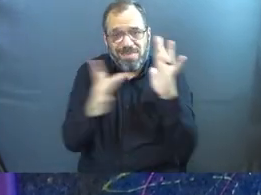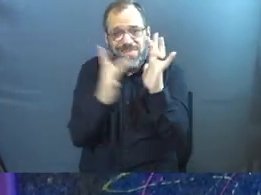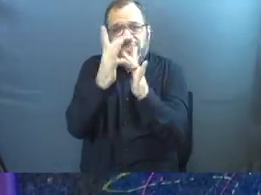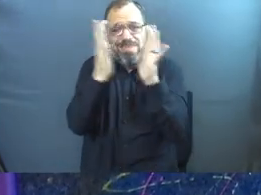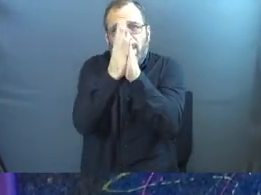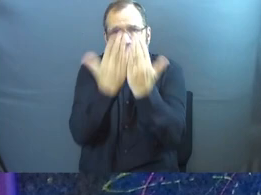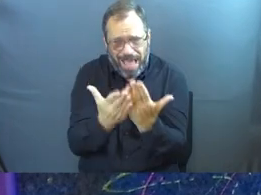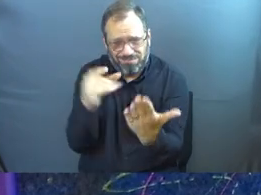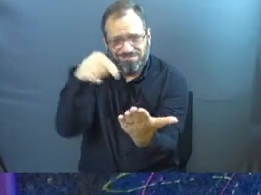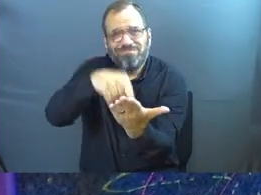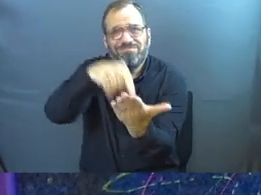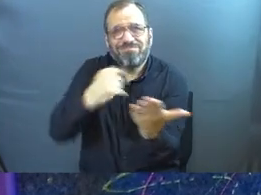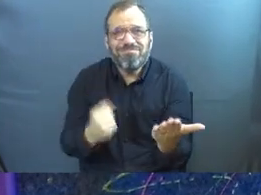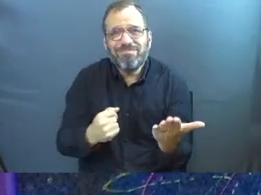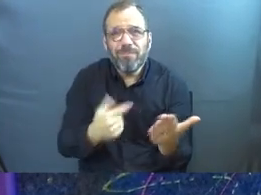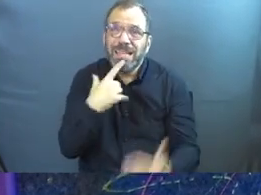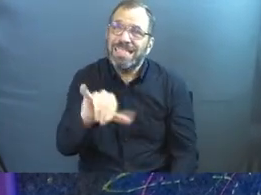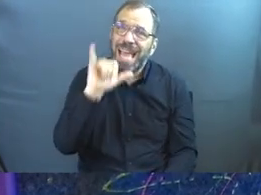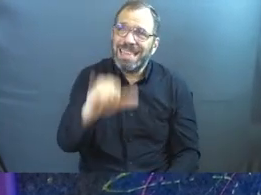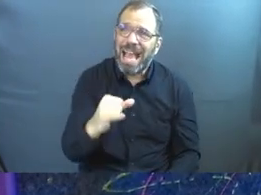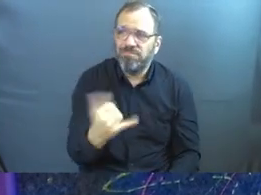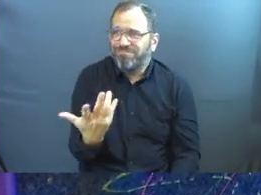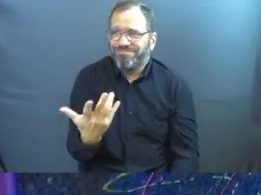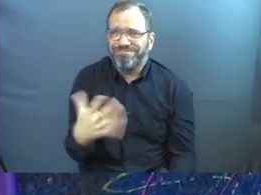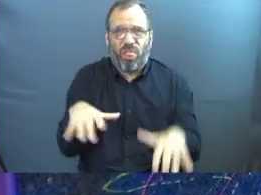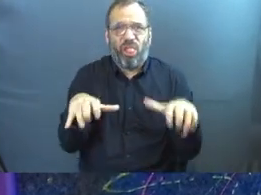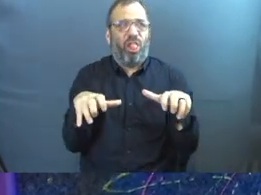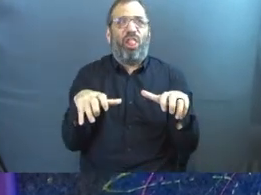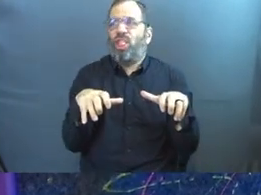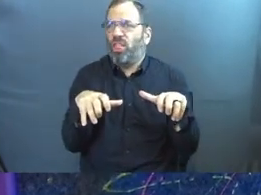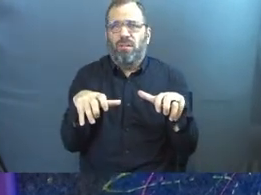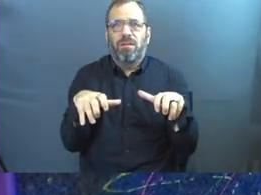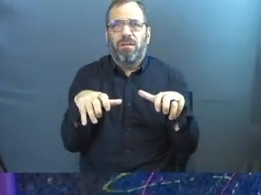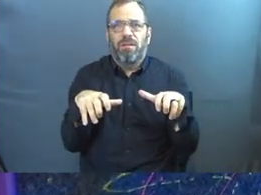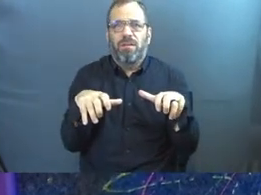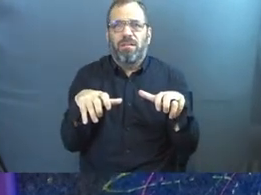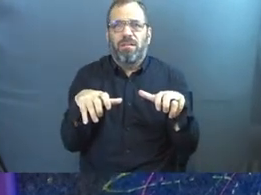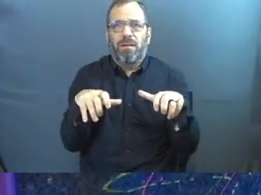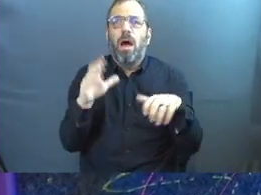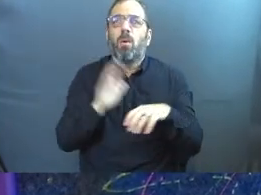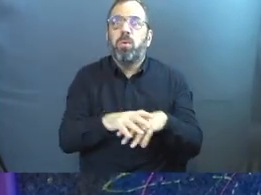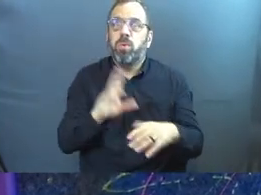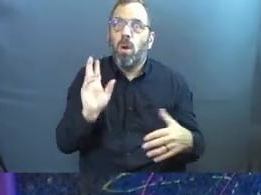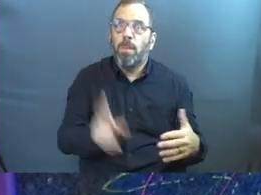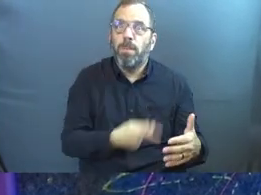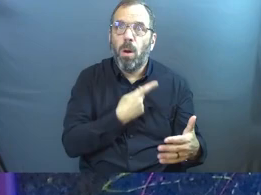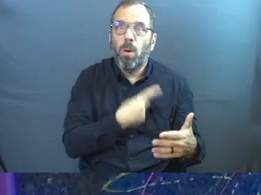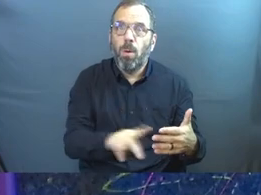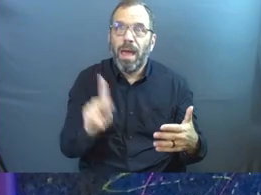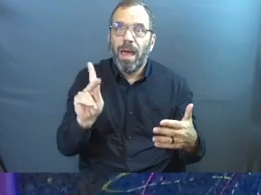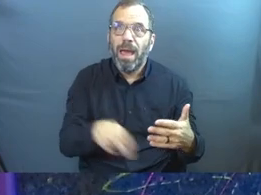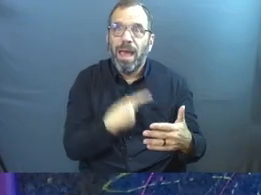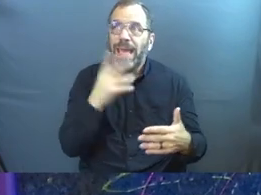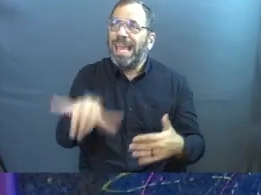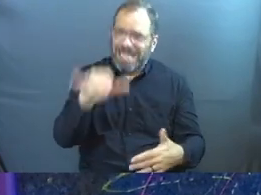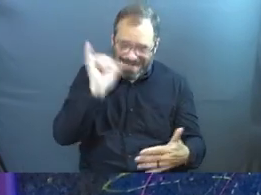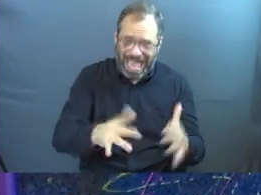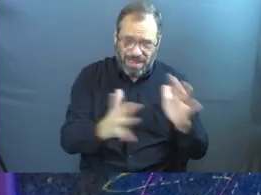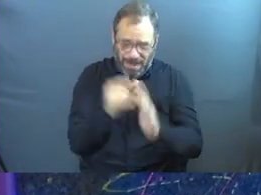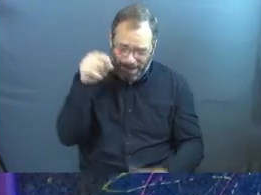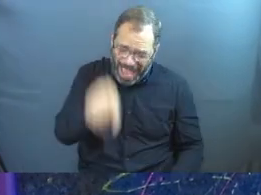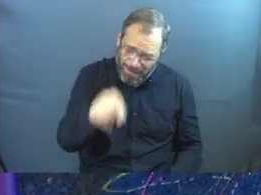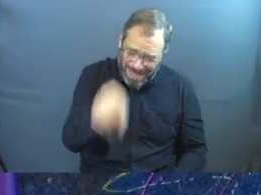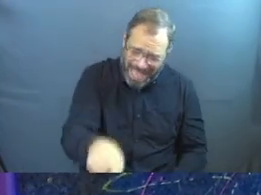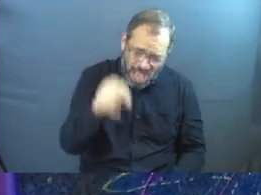Bible. And he's saying it's paralyzed. What poetic language. He's saying it's there. The